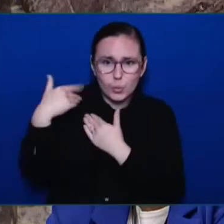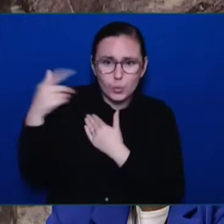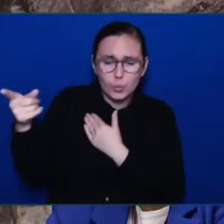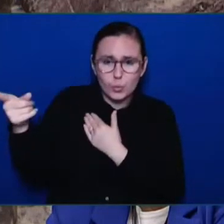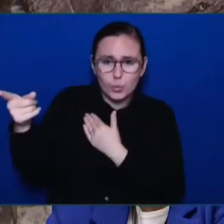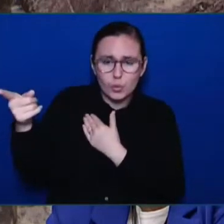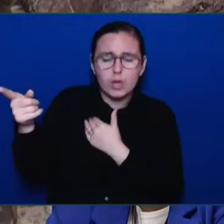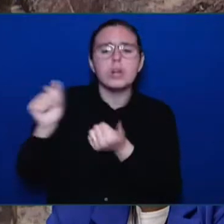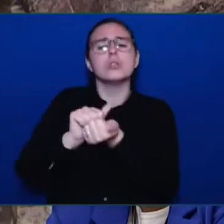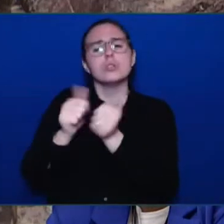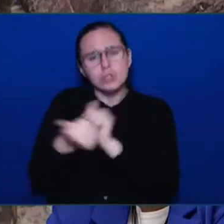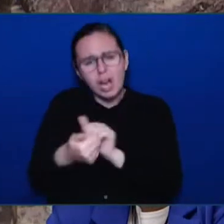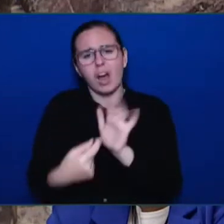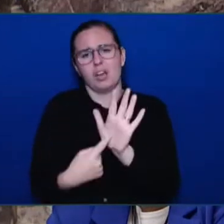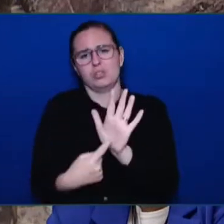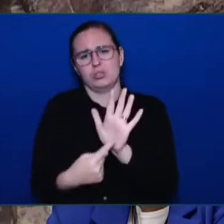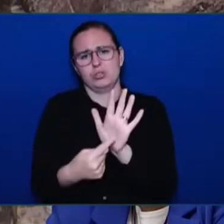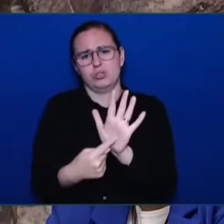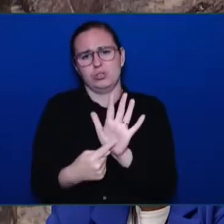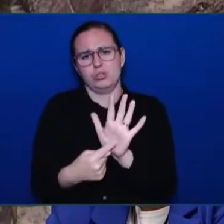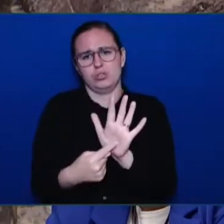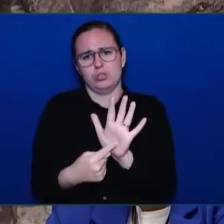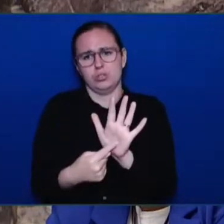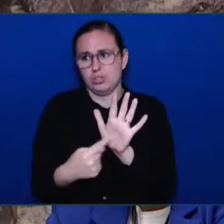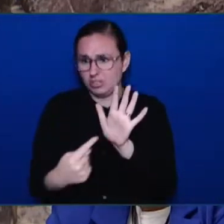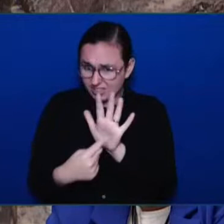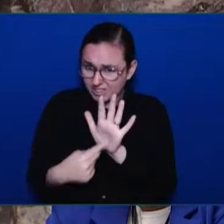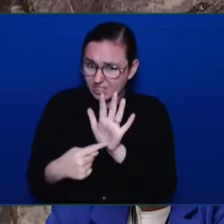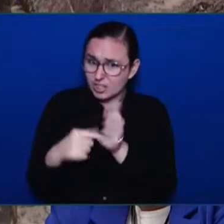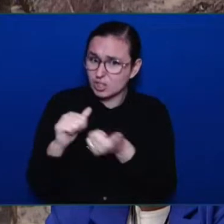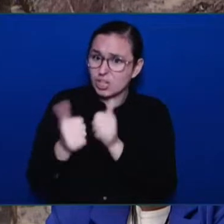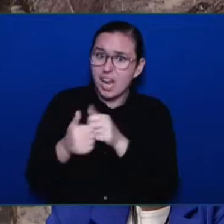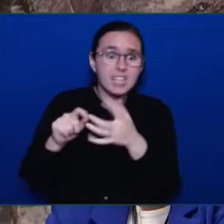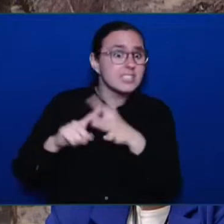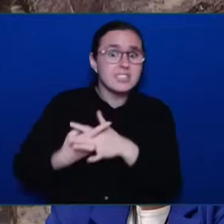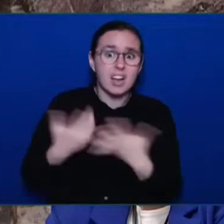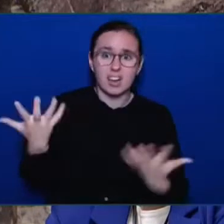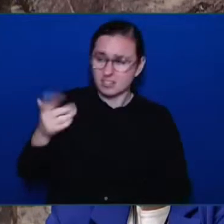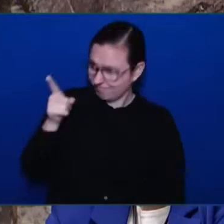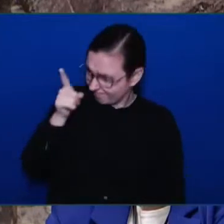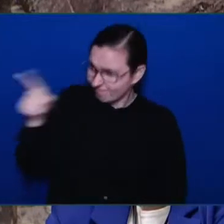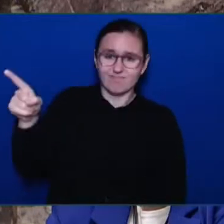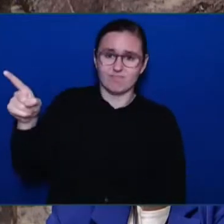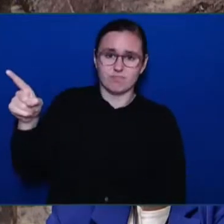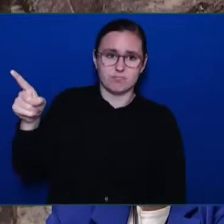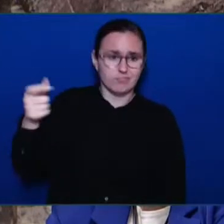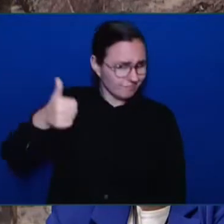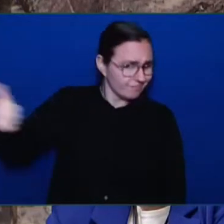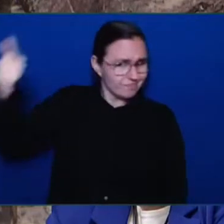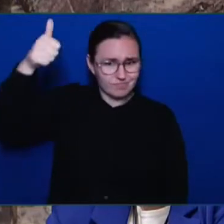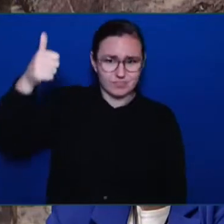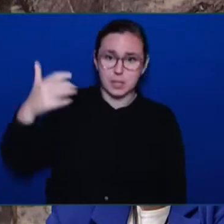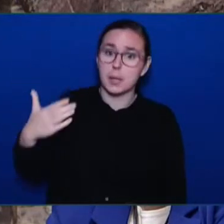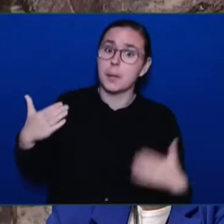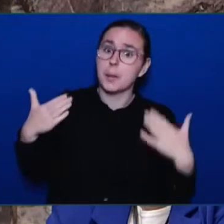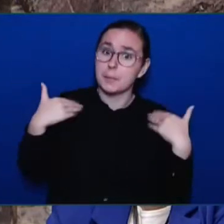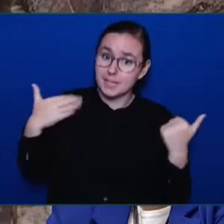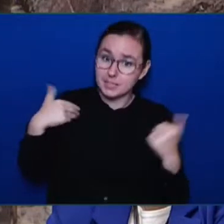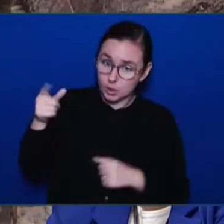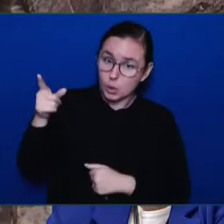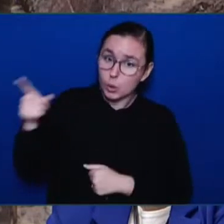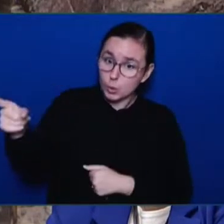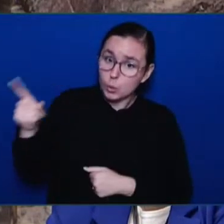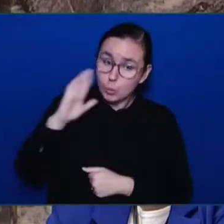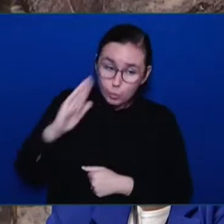change starts at the top. So will the minister do the right thing, listen to British